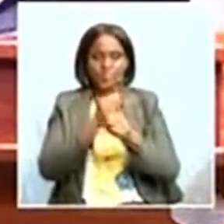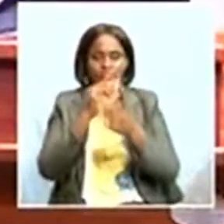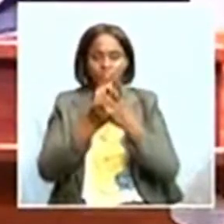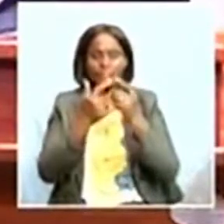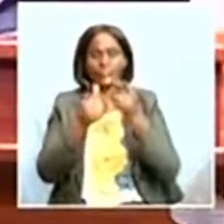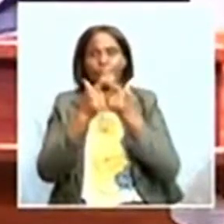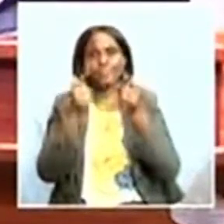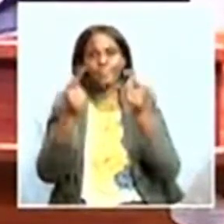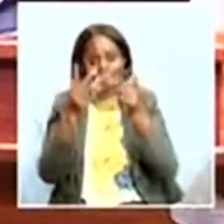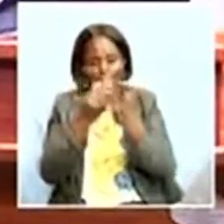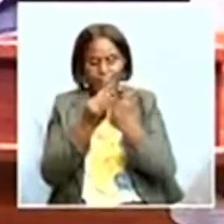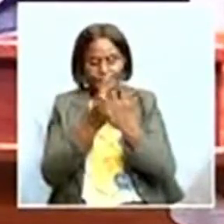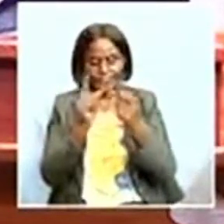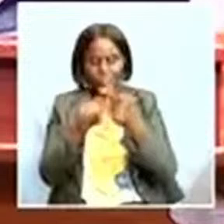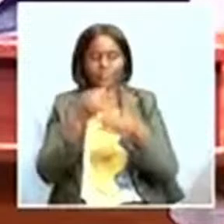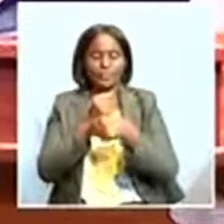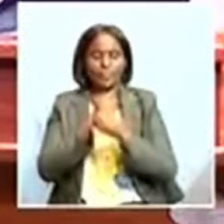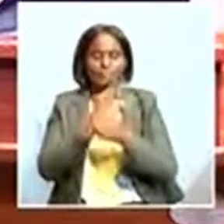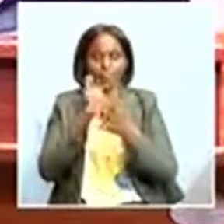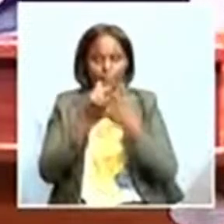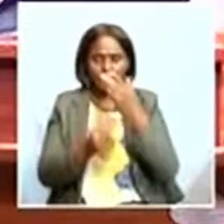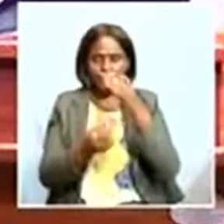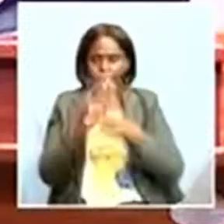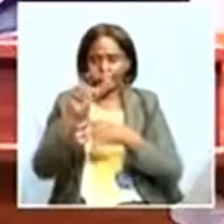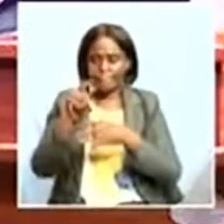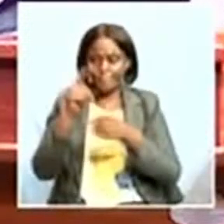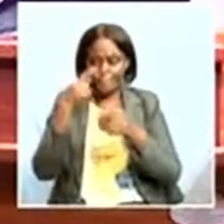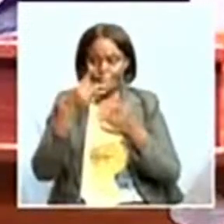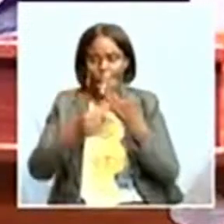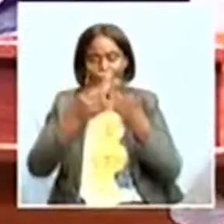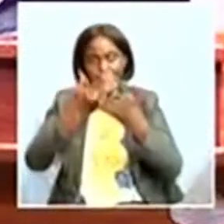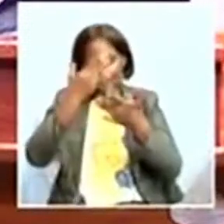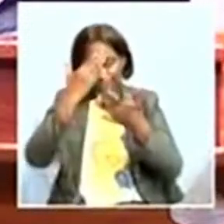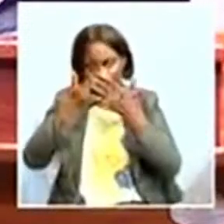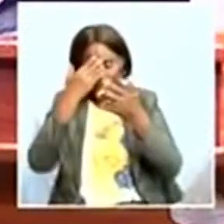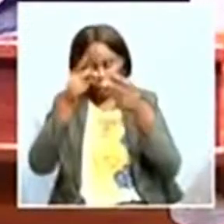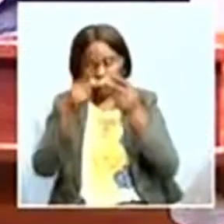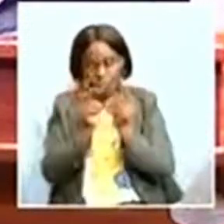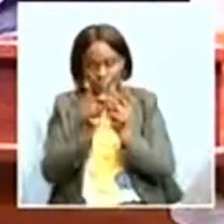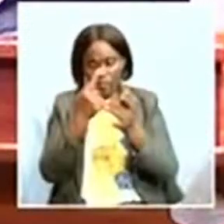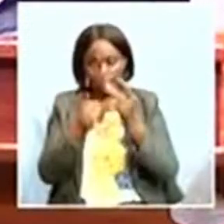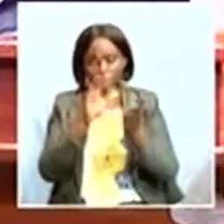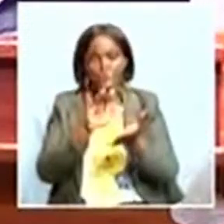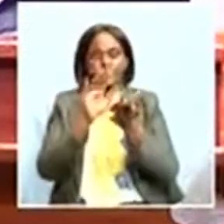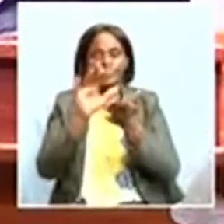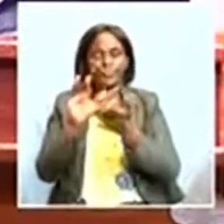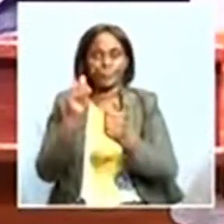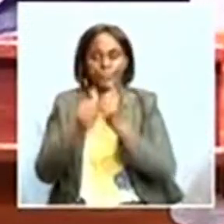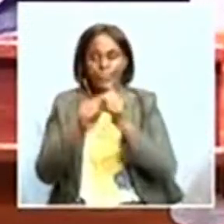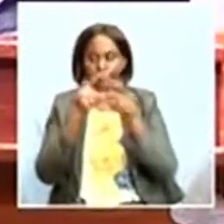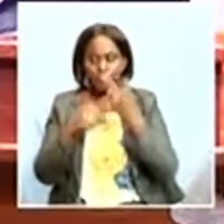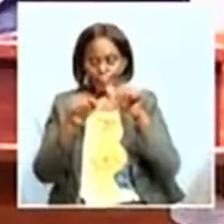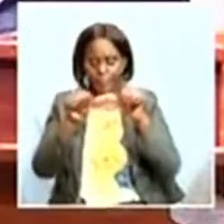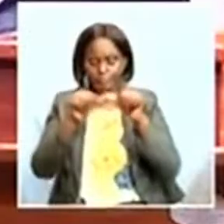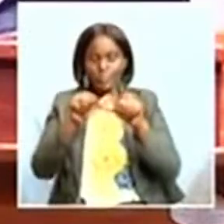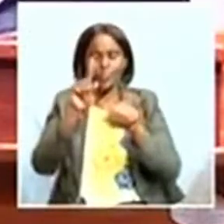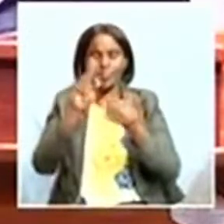largest funding share to meet the growing demand for learning facilities. The allocation, which stood at